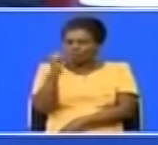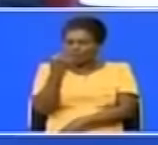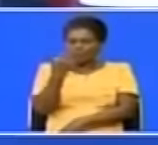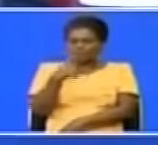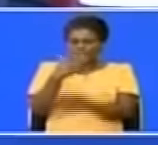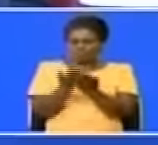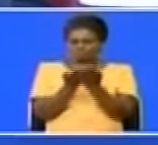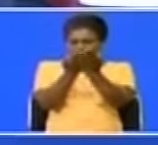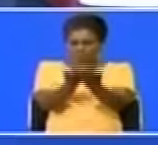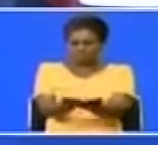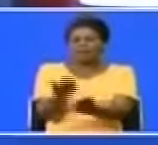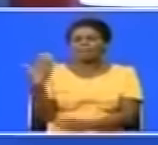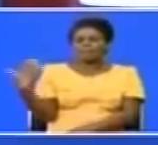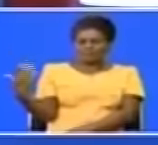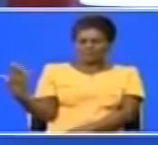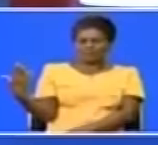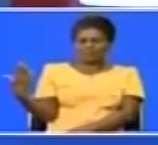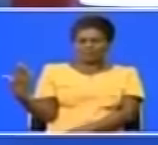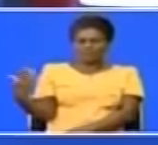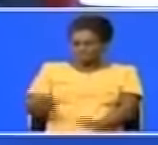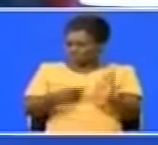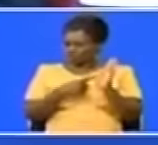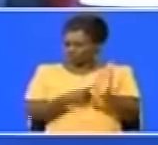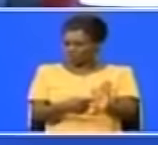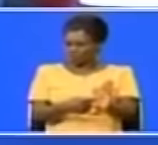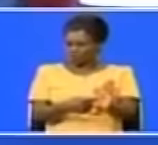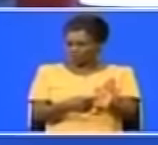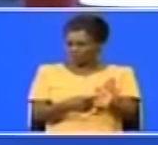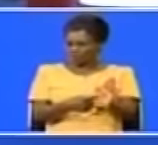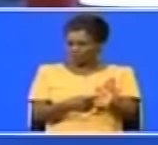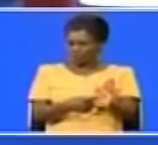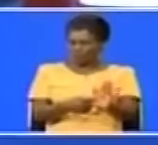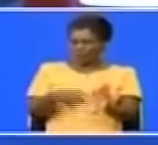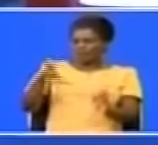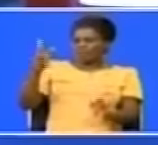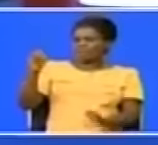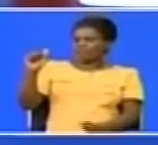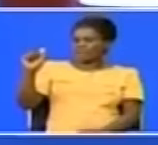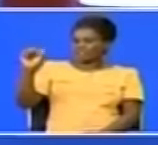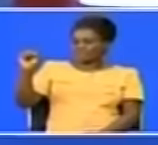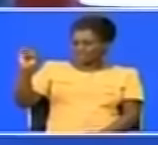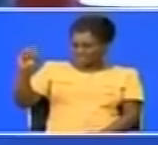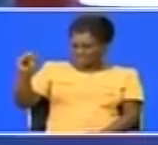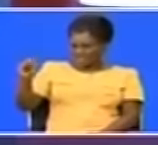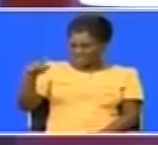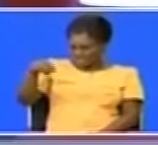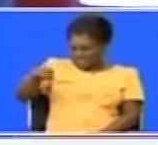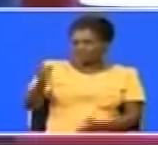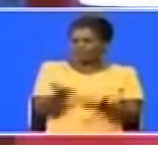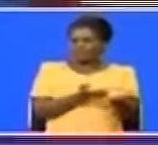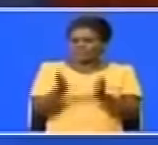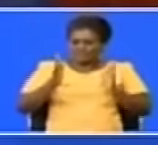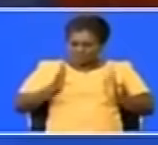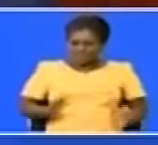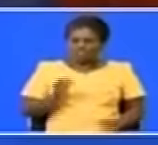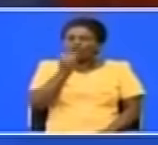table before you a document that shows that Benjamin Washiali himself was a trader with